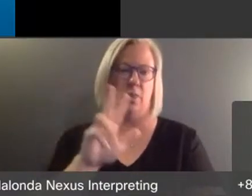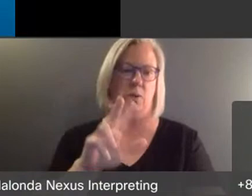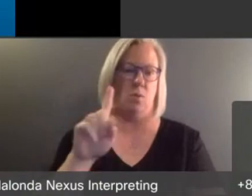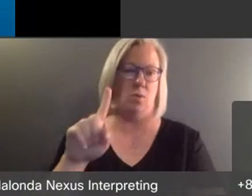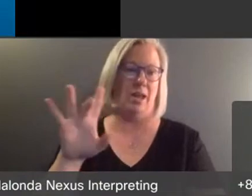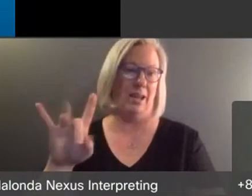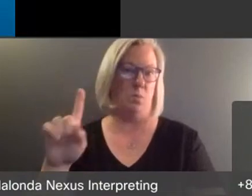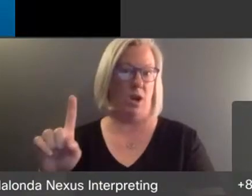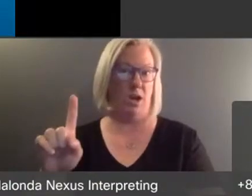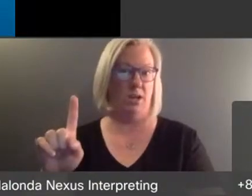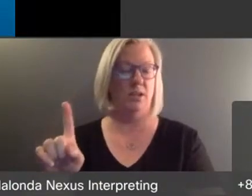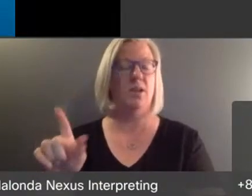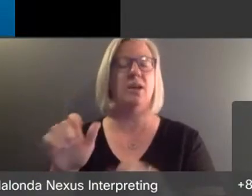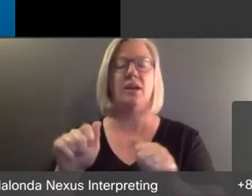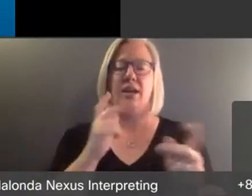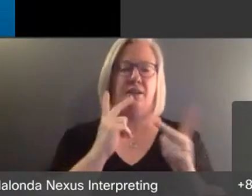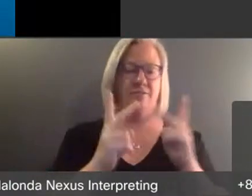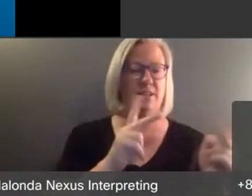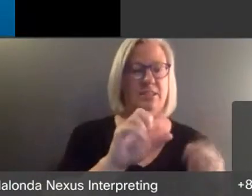785-296-3181. You can visit